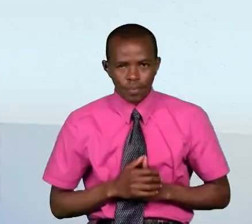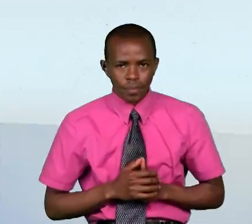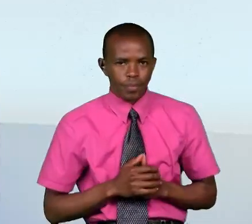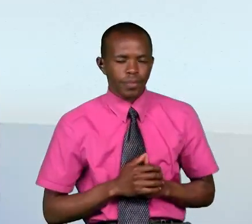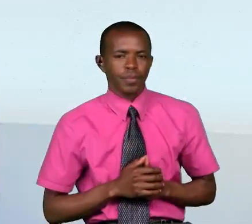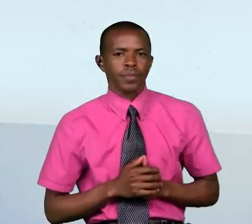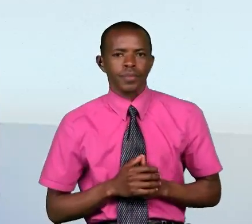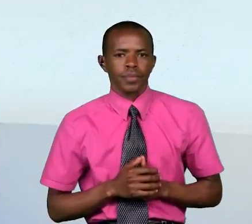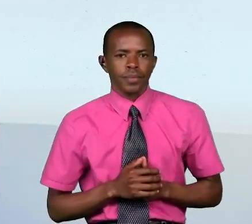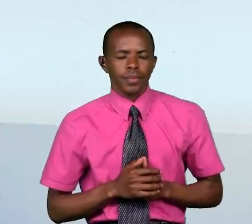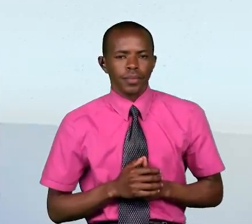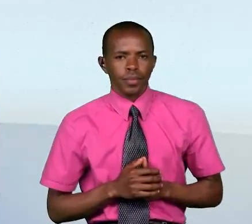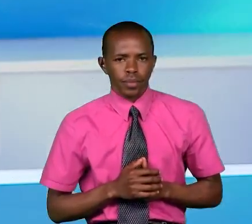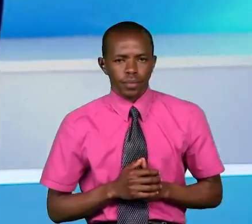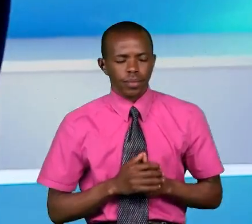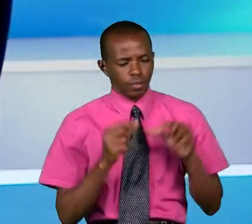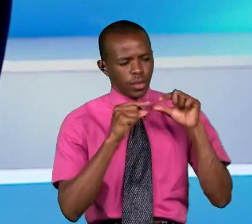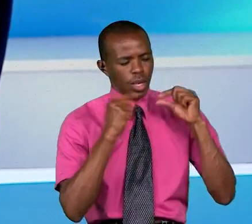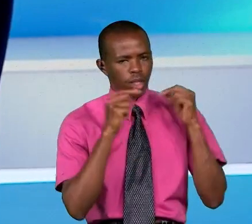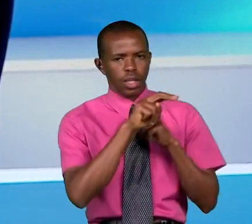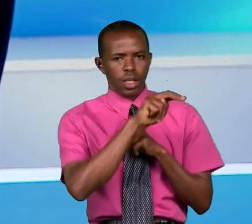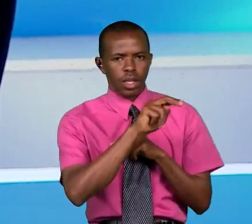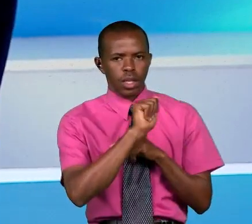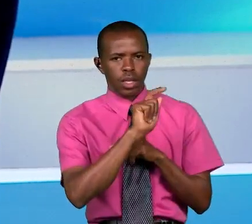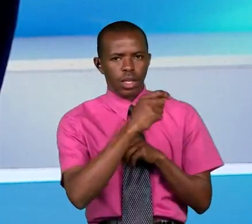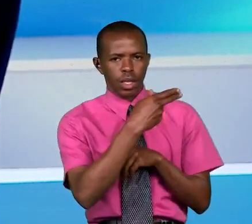now, Pastor Nathan. Yes, yes.